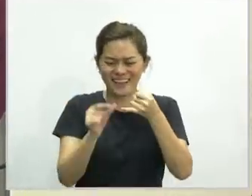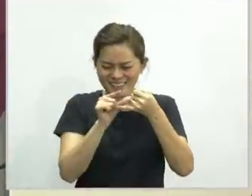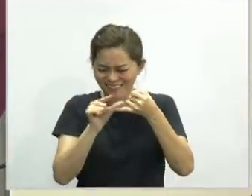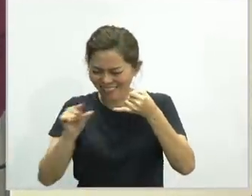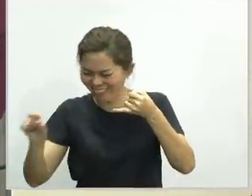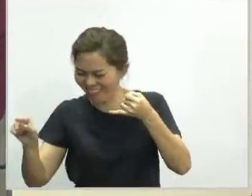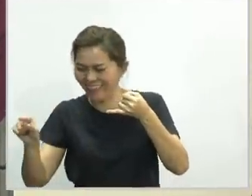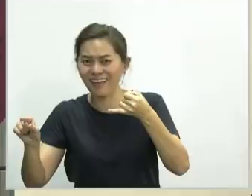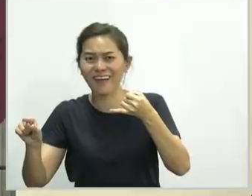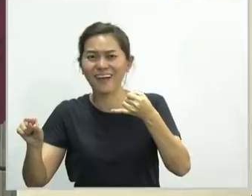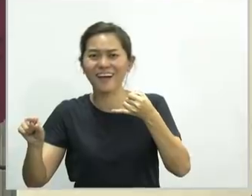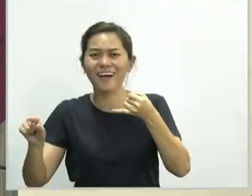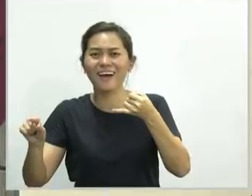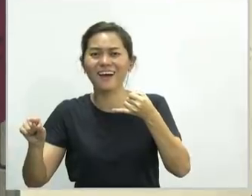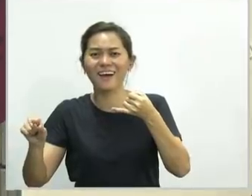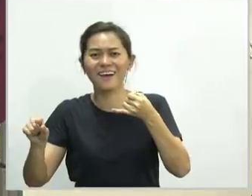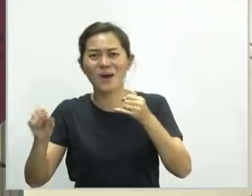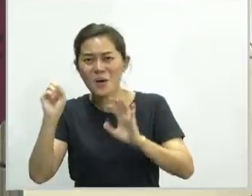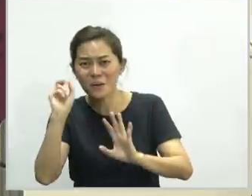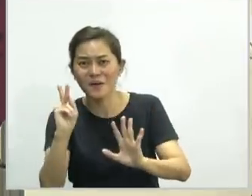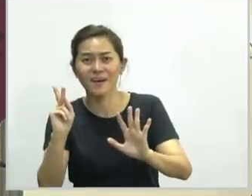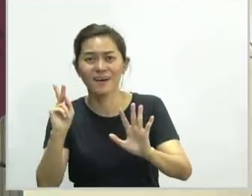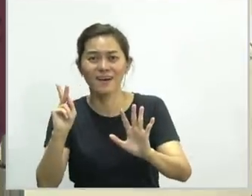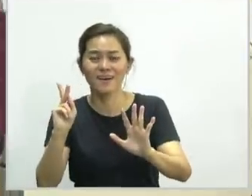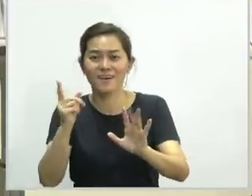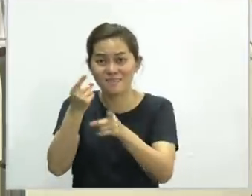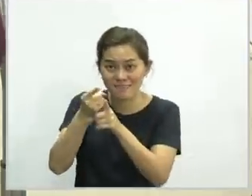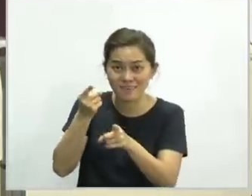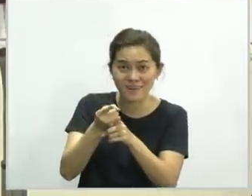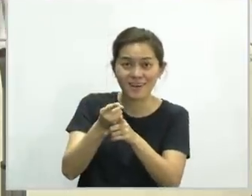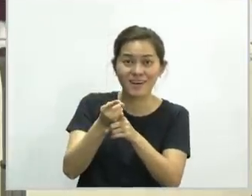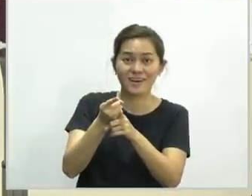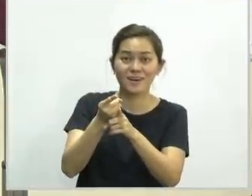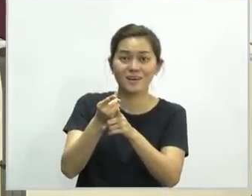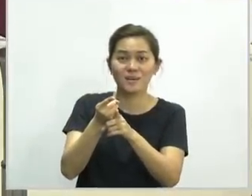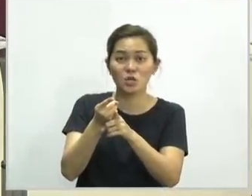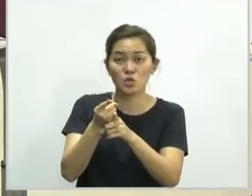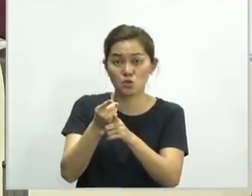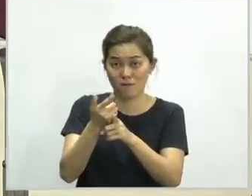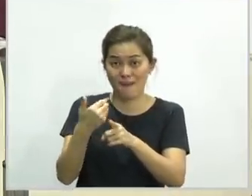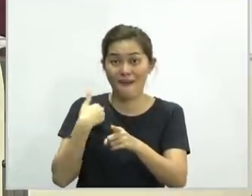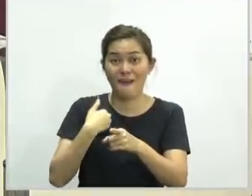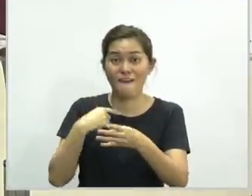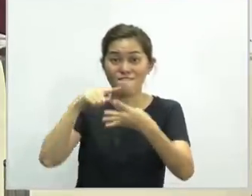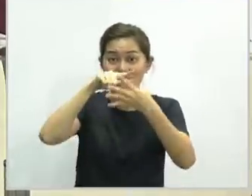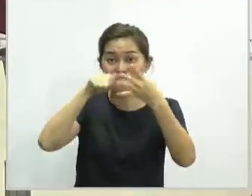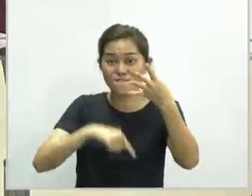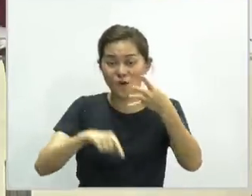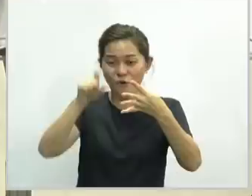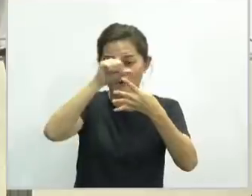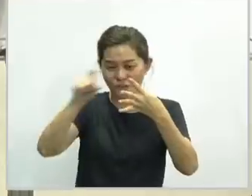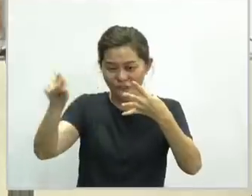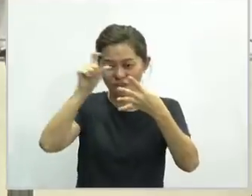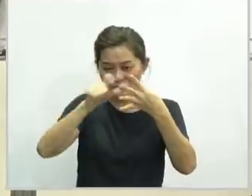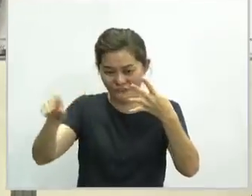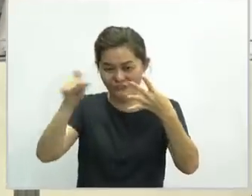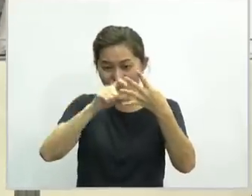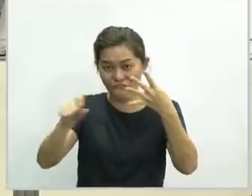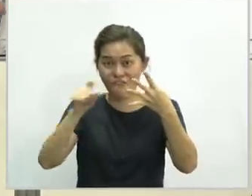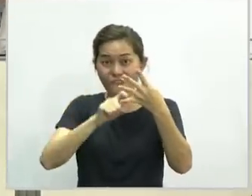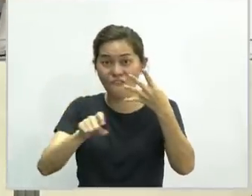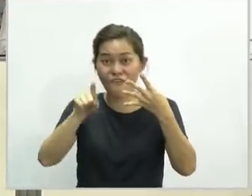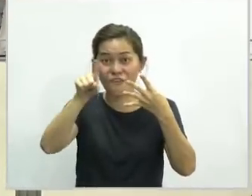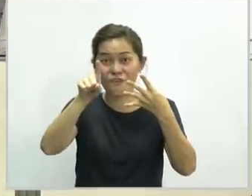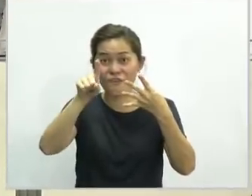verse. Okay? Right? You got four verses to come down